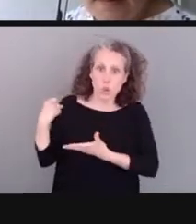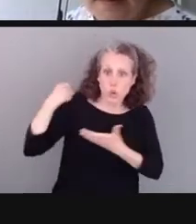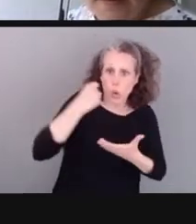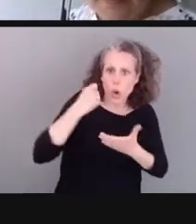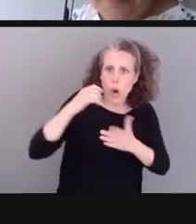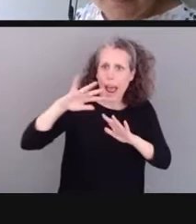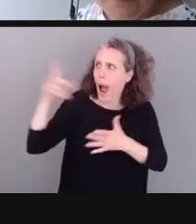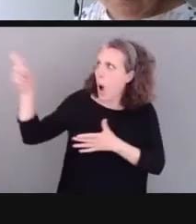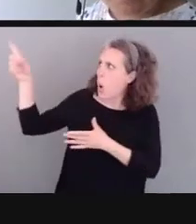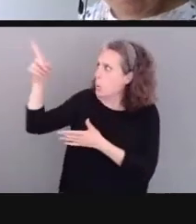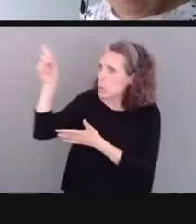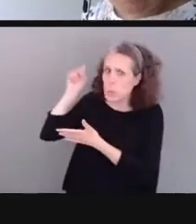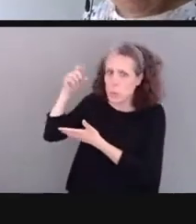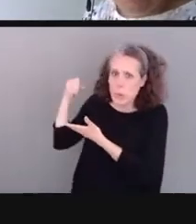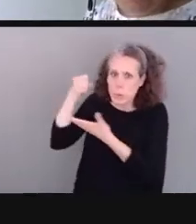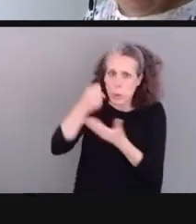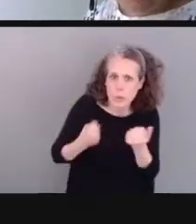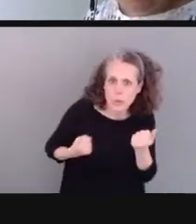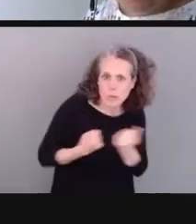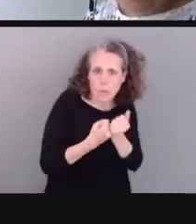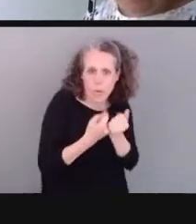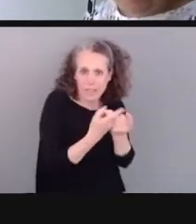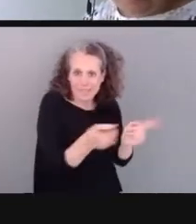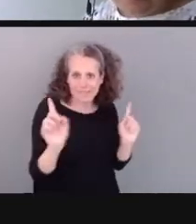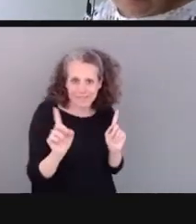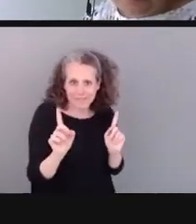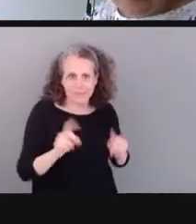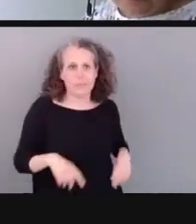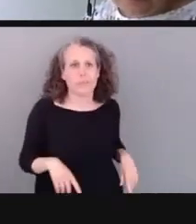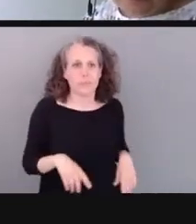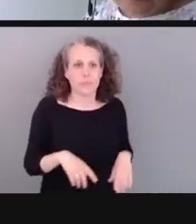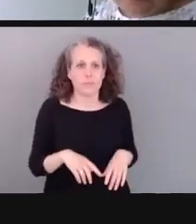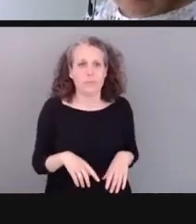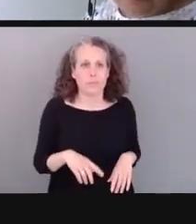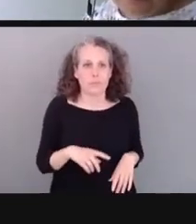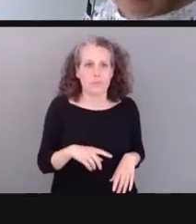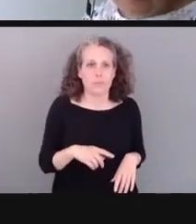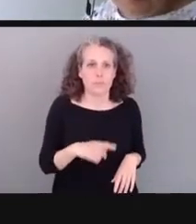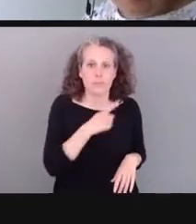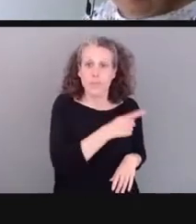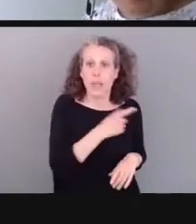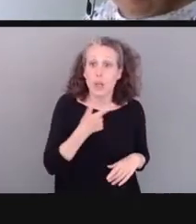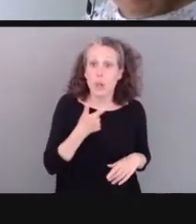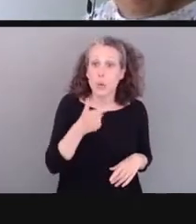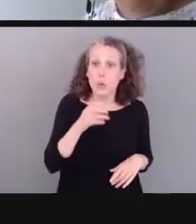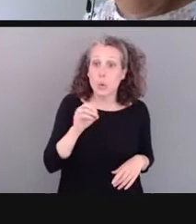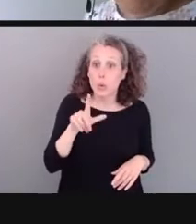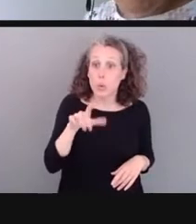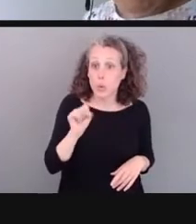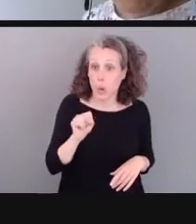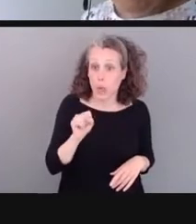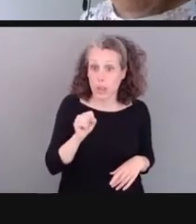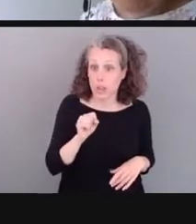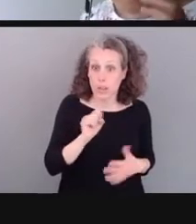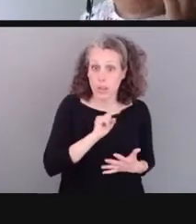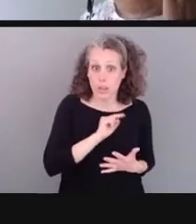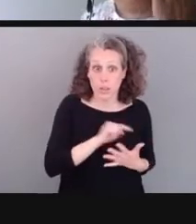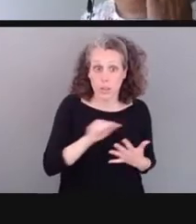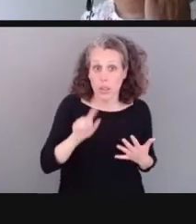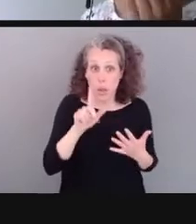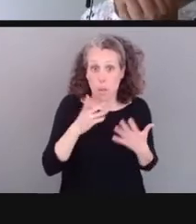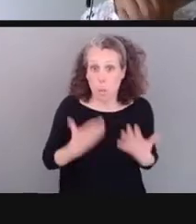support. And our initial tools to partners at the moment